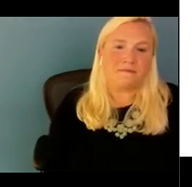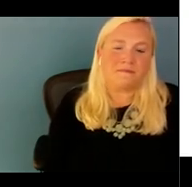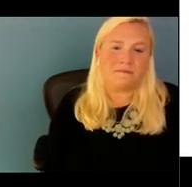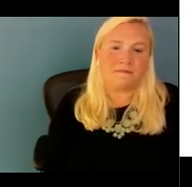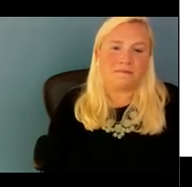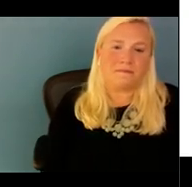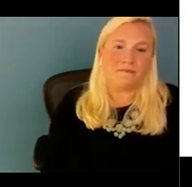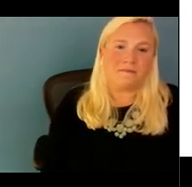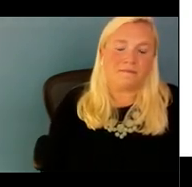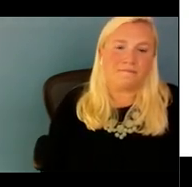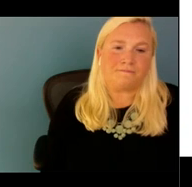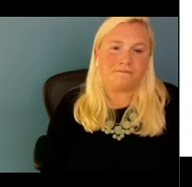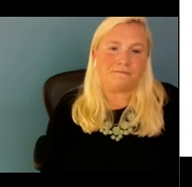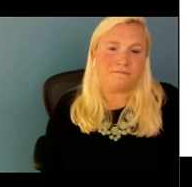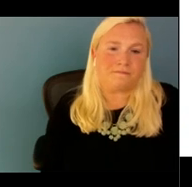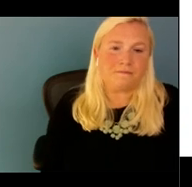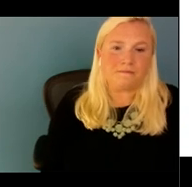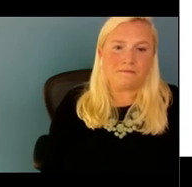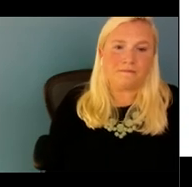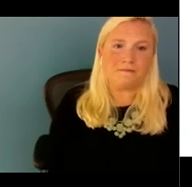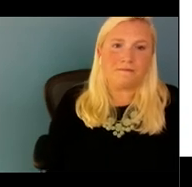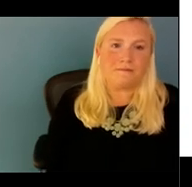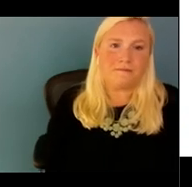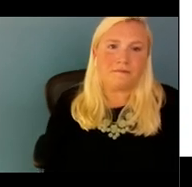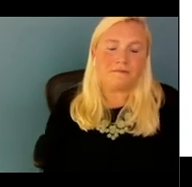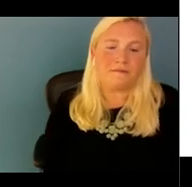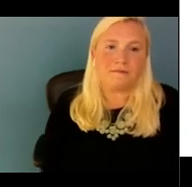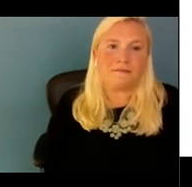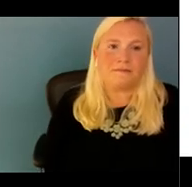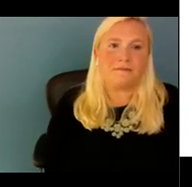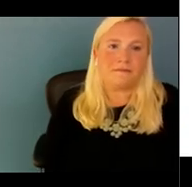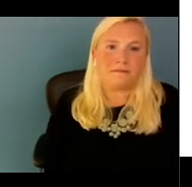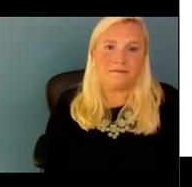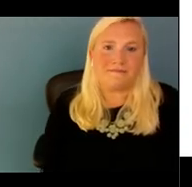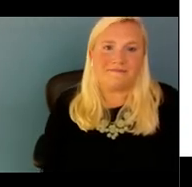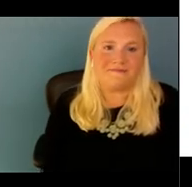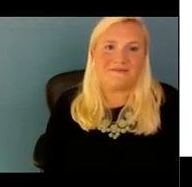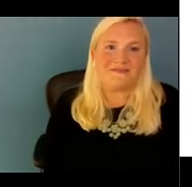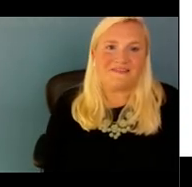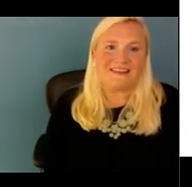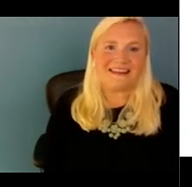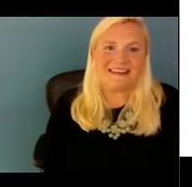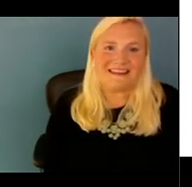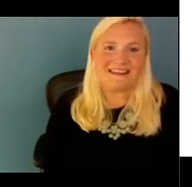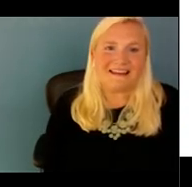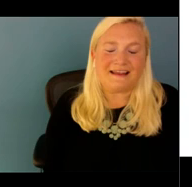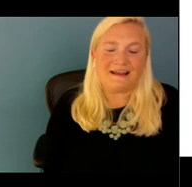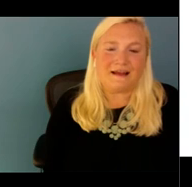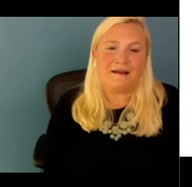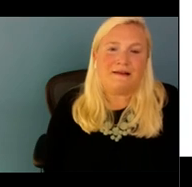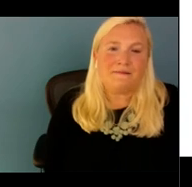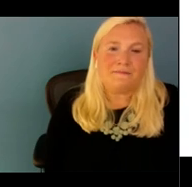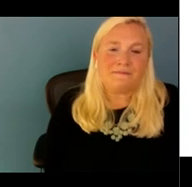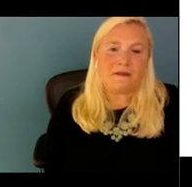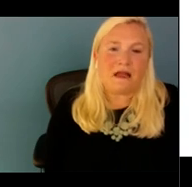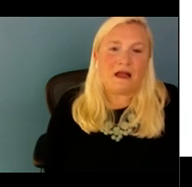what are best practices for targeting stuttering in early intervention or the preschool age? Martha, what are some things that you